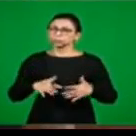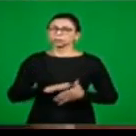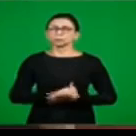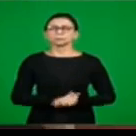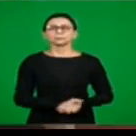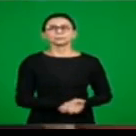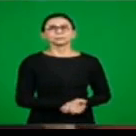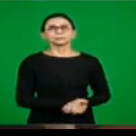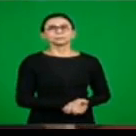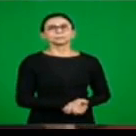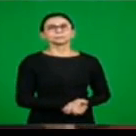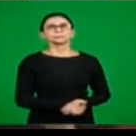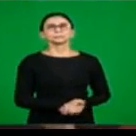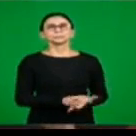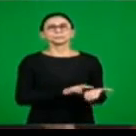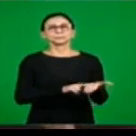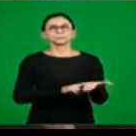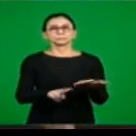same letter,